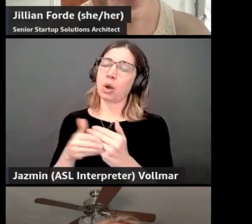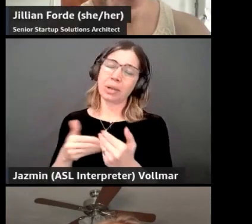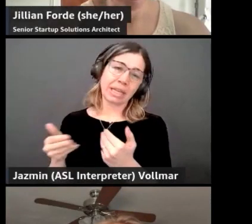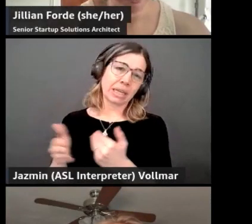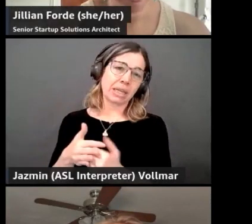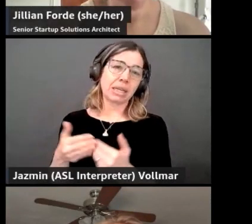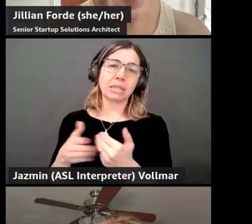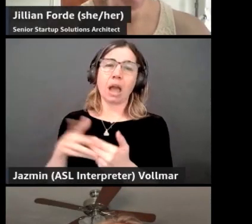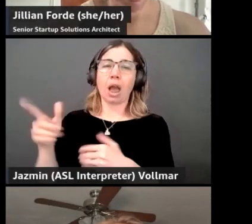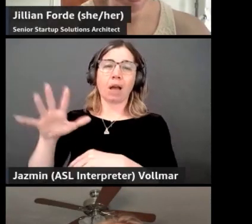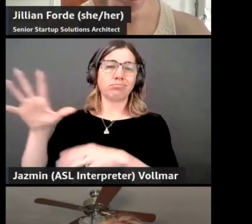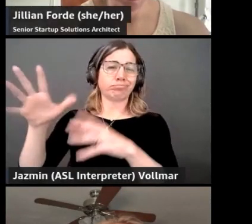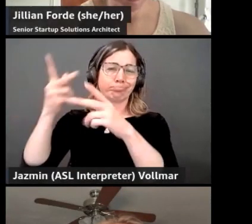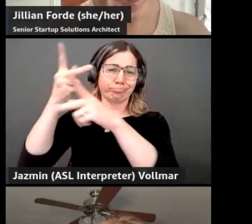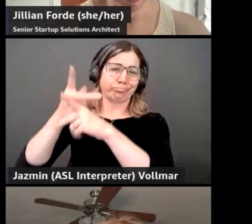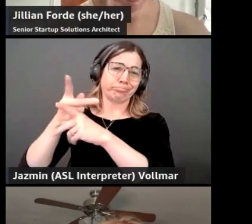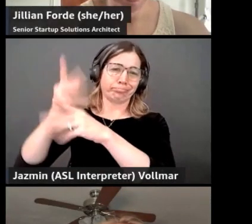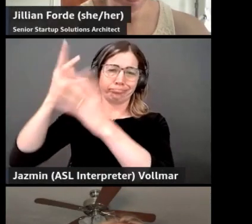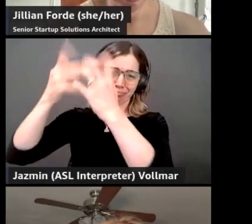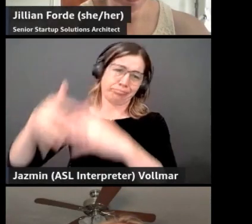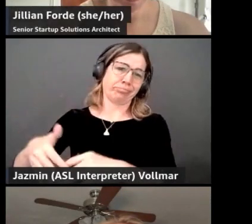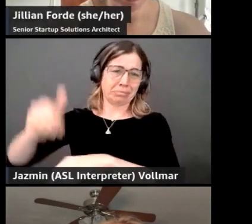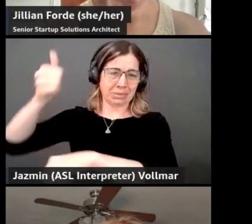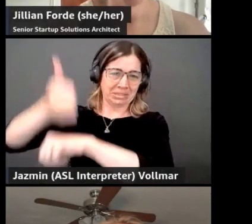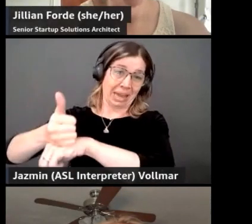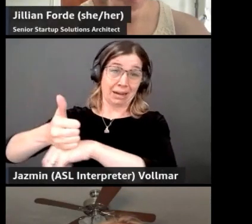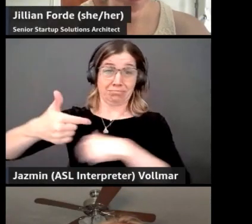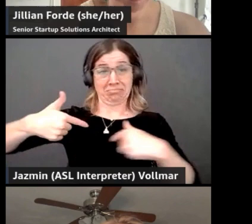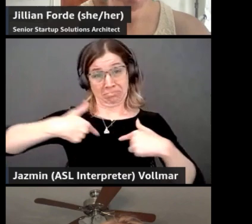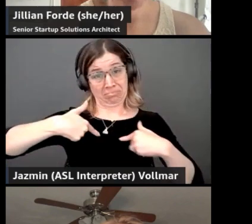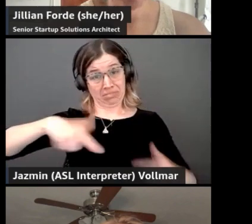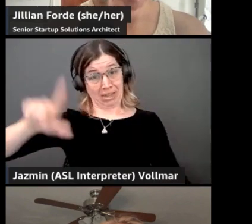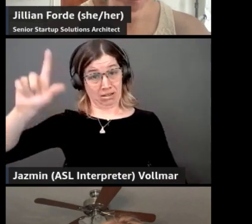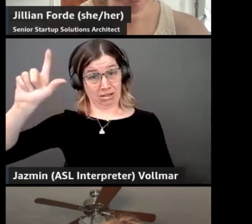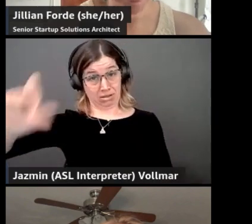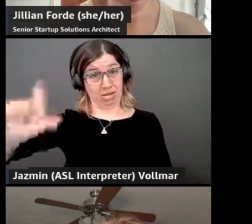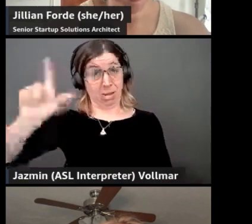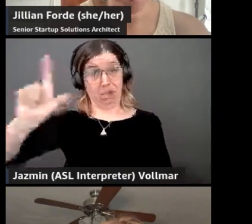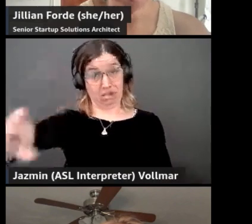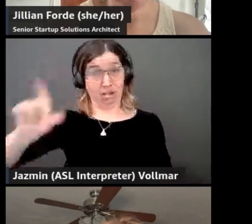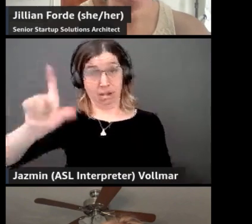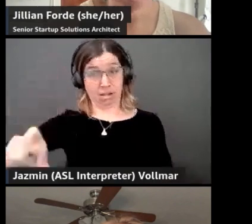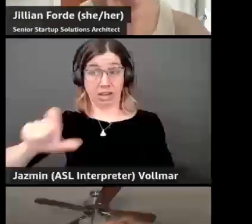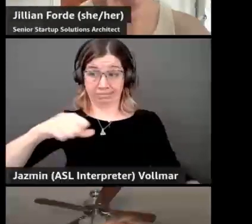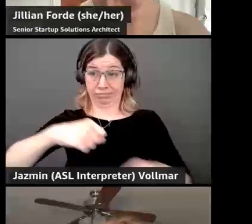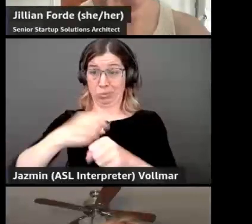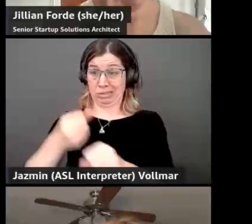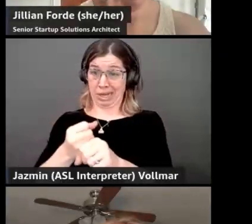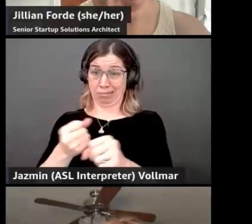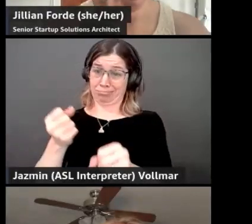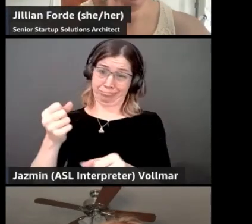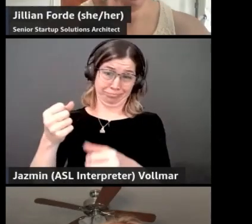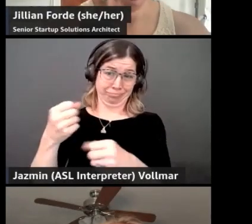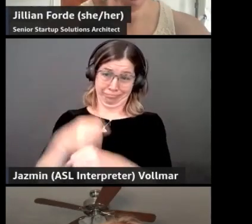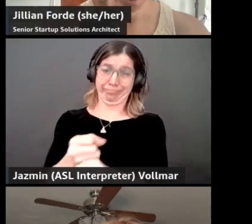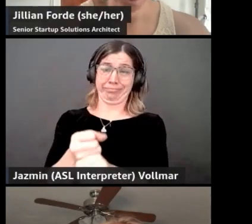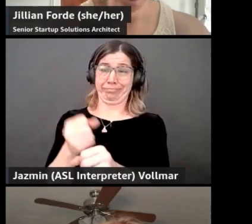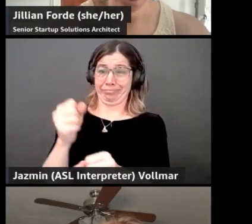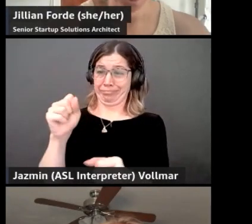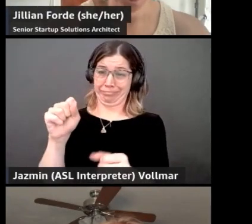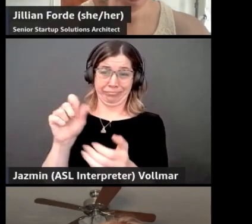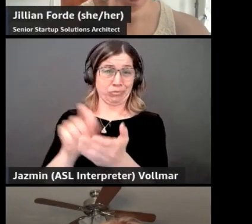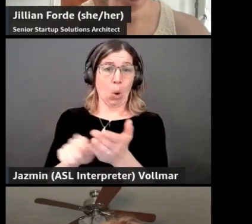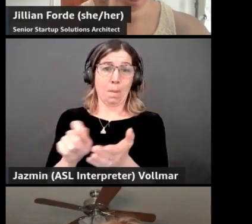the setup, and all I had to do was just go through and click, click, click, and create the notebook. So